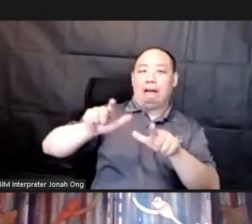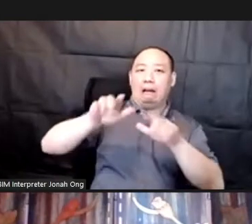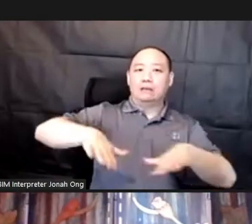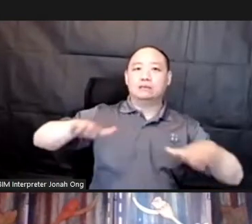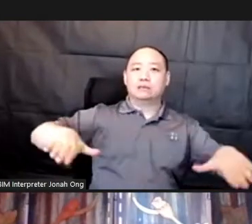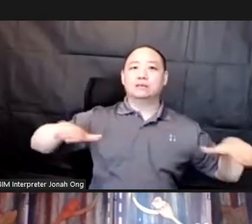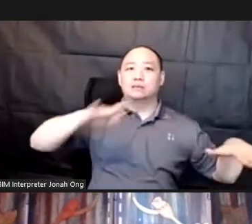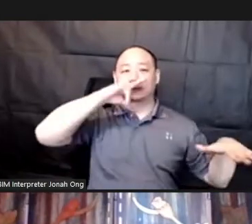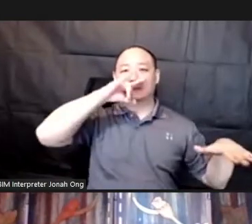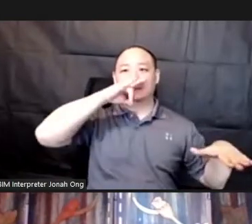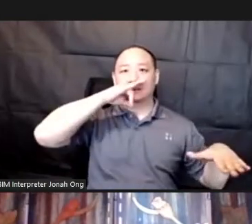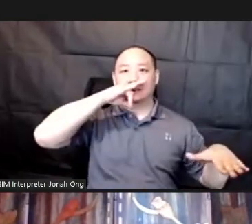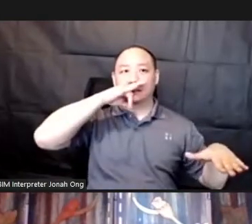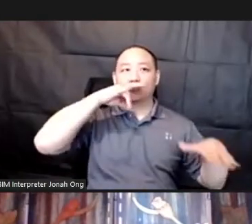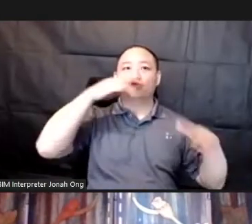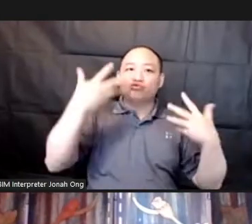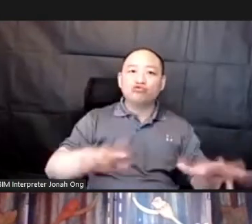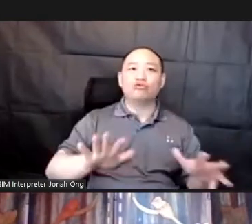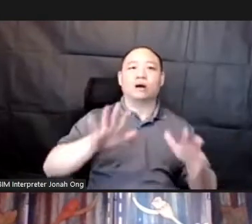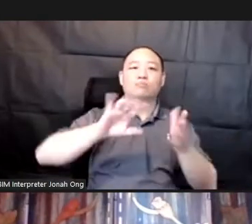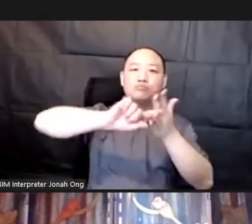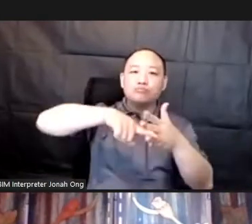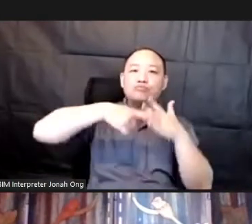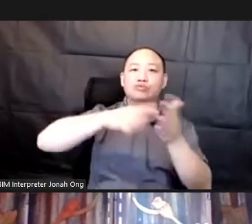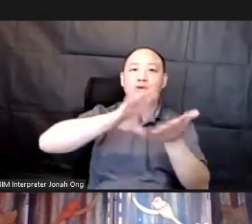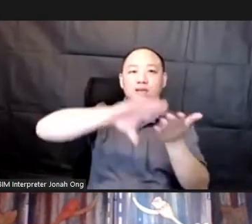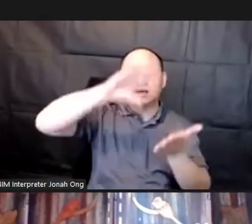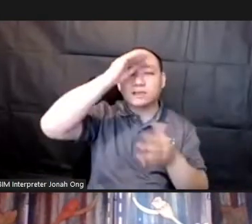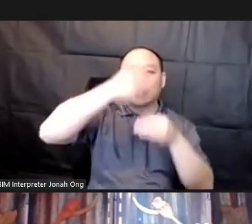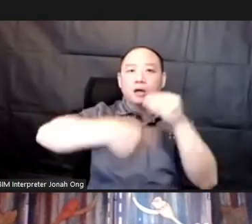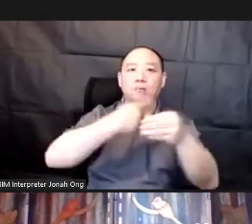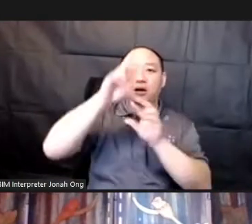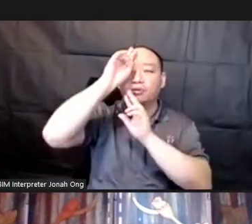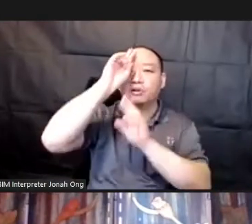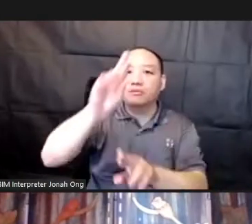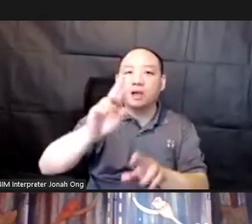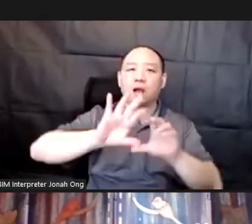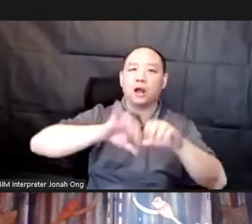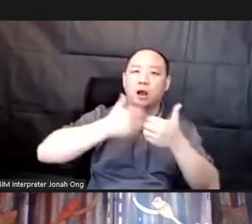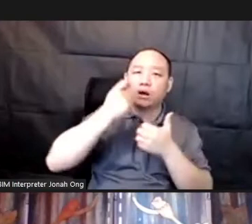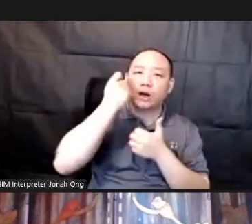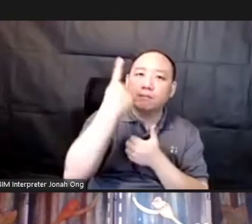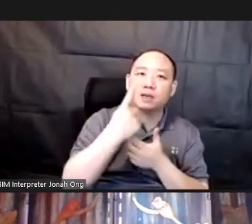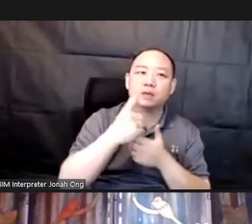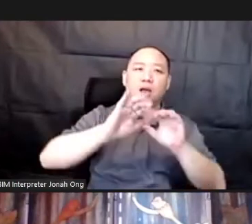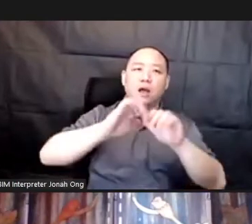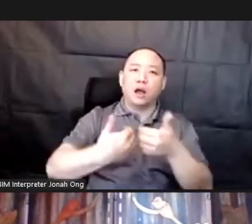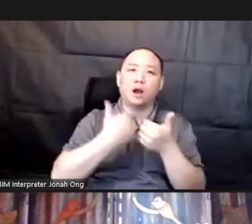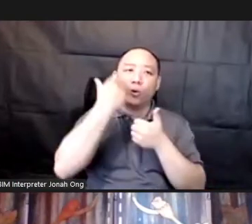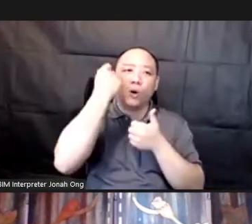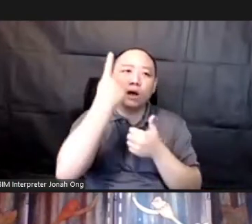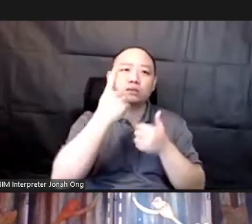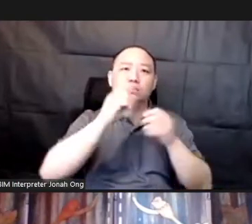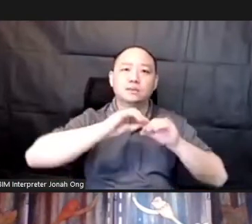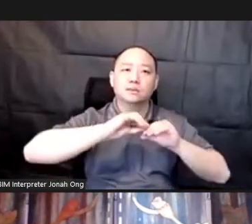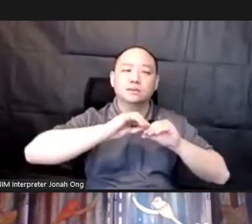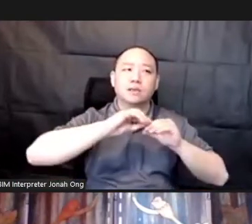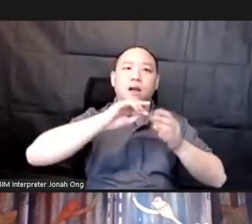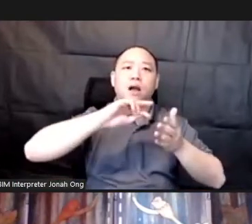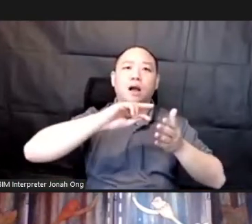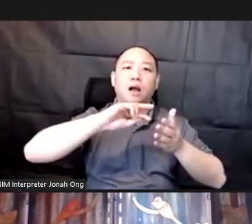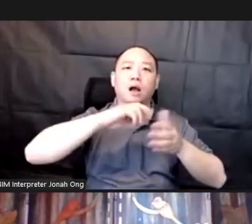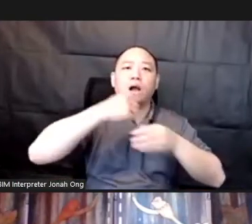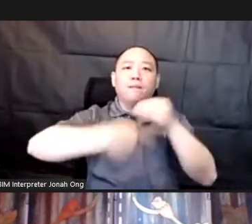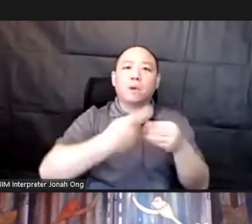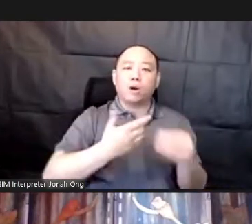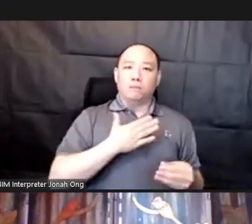respectful discussions, how do you think about these things, how do you understand your privilege, and what can you contribute.